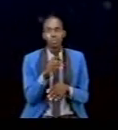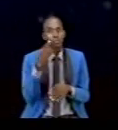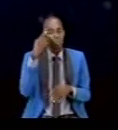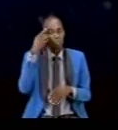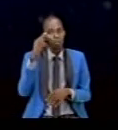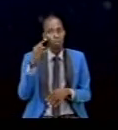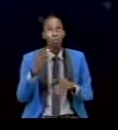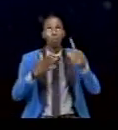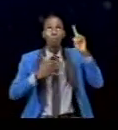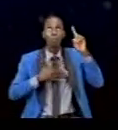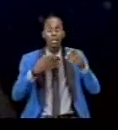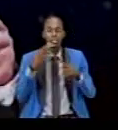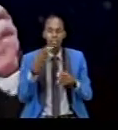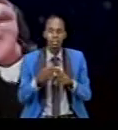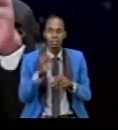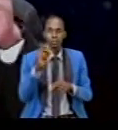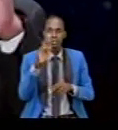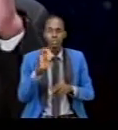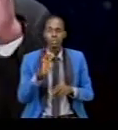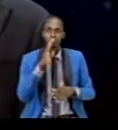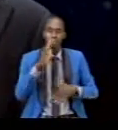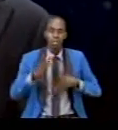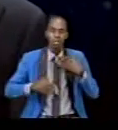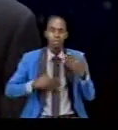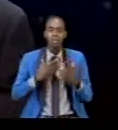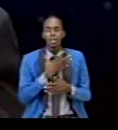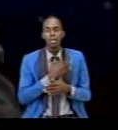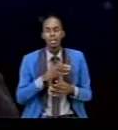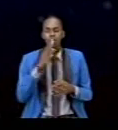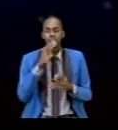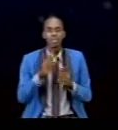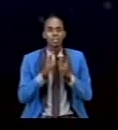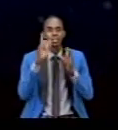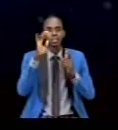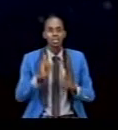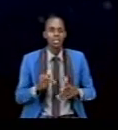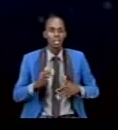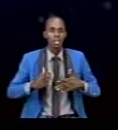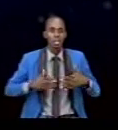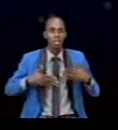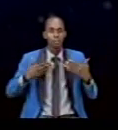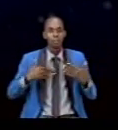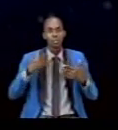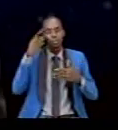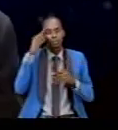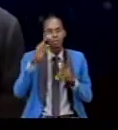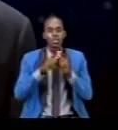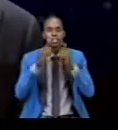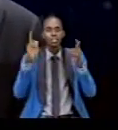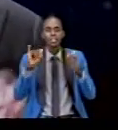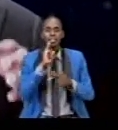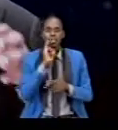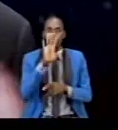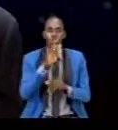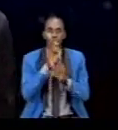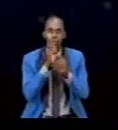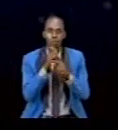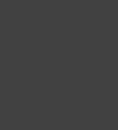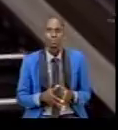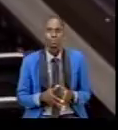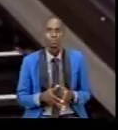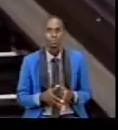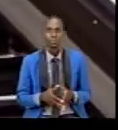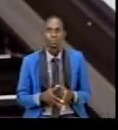sake, rejoice and be exceeding glad, for great is your reward in heaven. For so